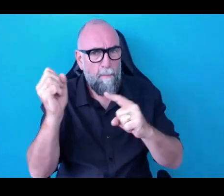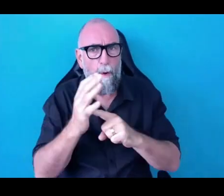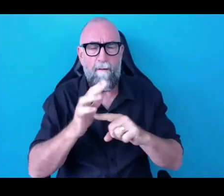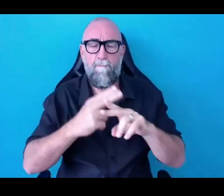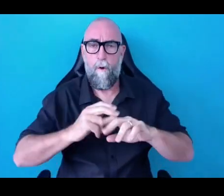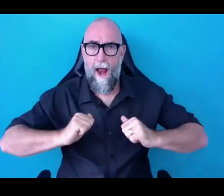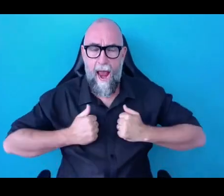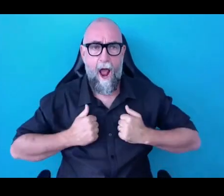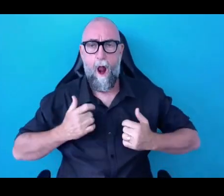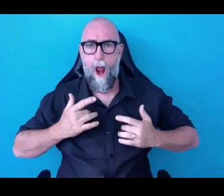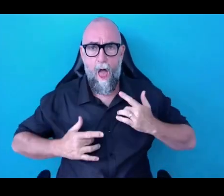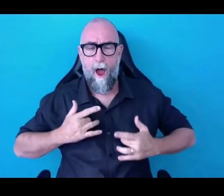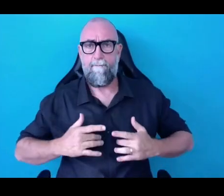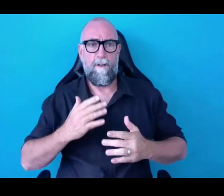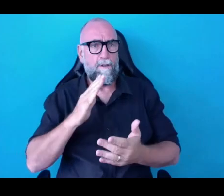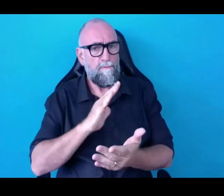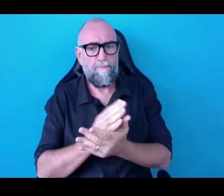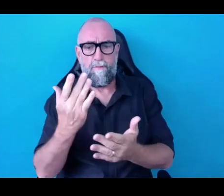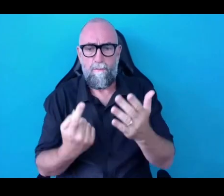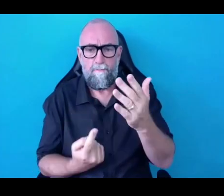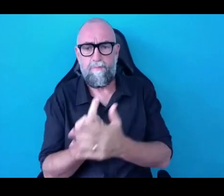institutional definitions, labels, and